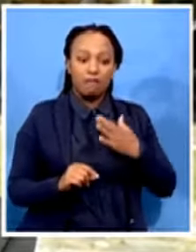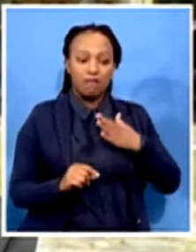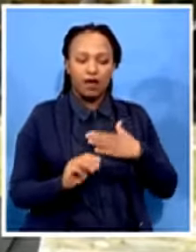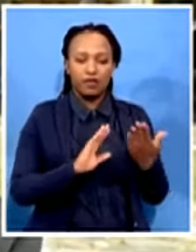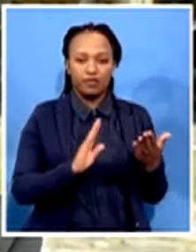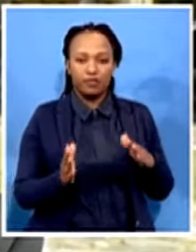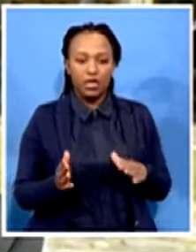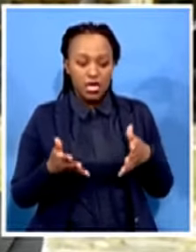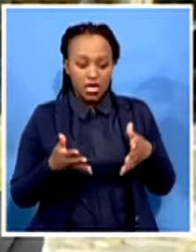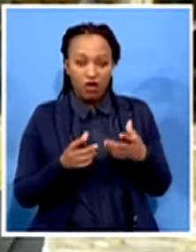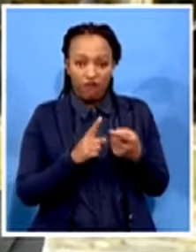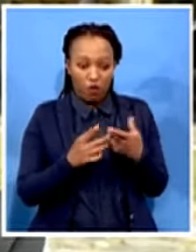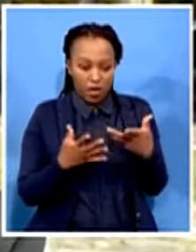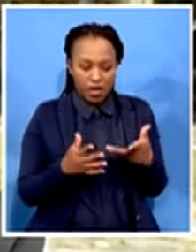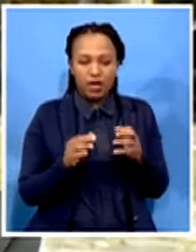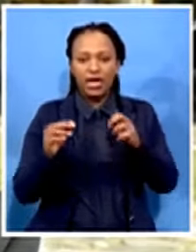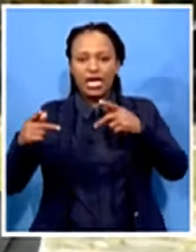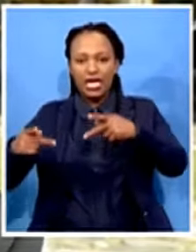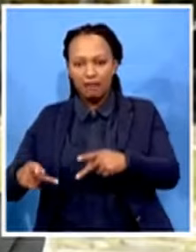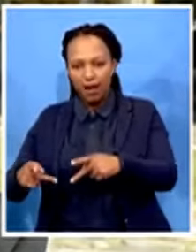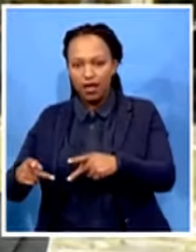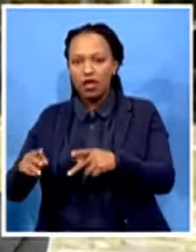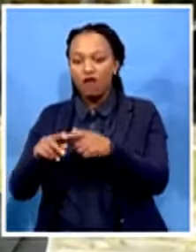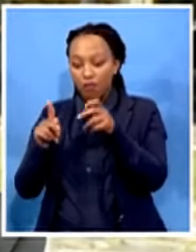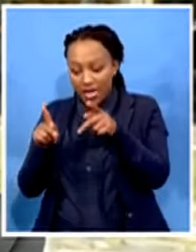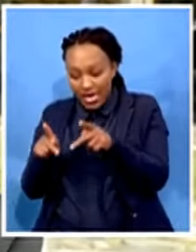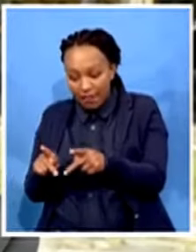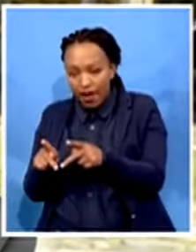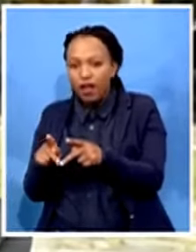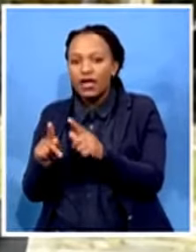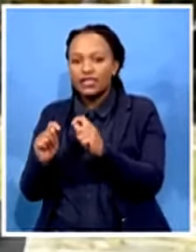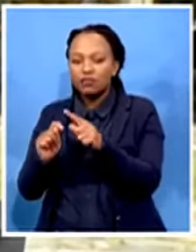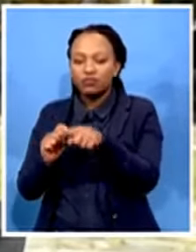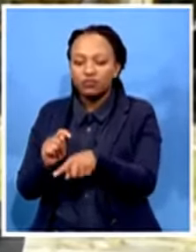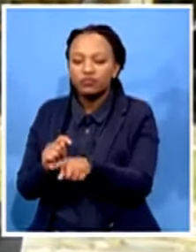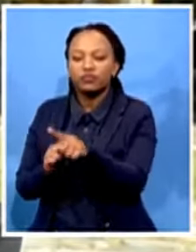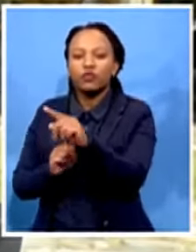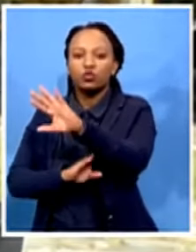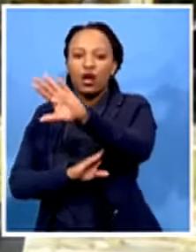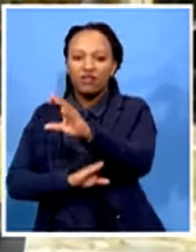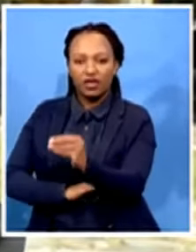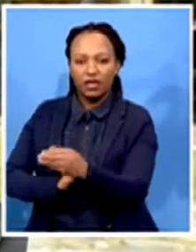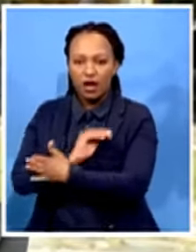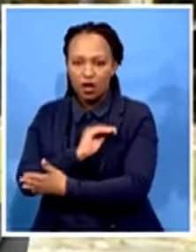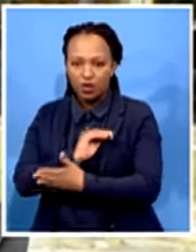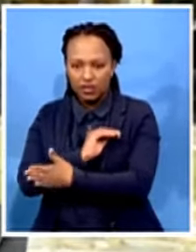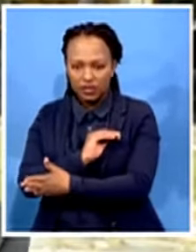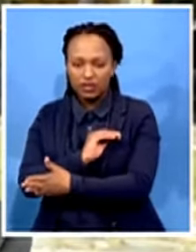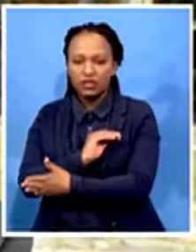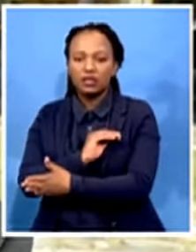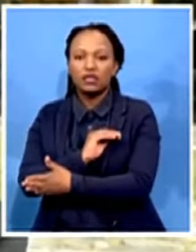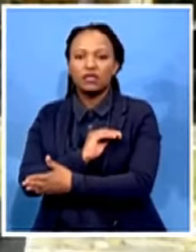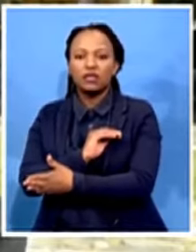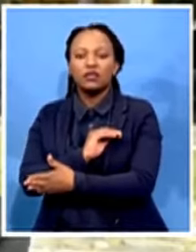he was transported through to Africa, right through. He ended up in Tripoli. He was fought in Egypt,